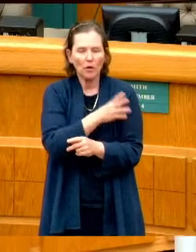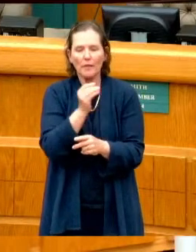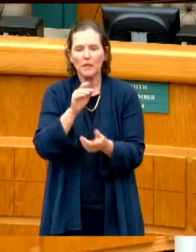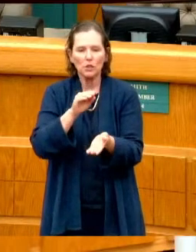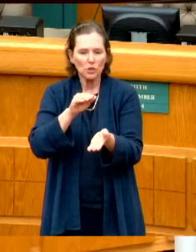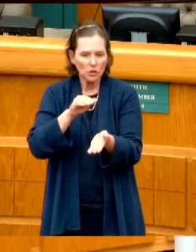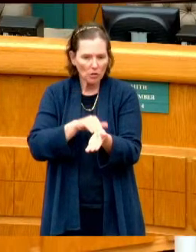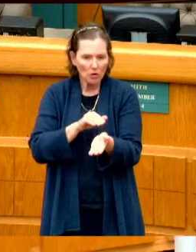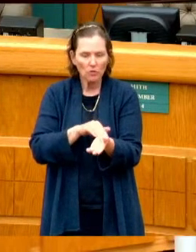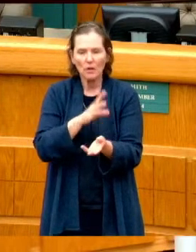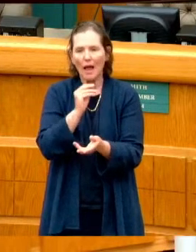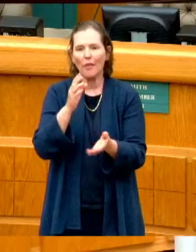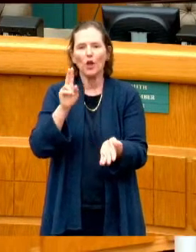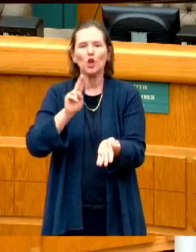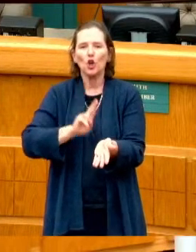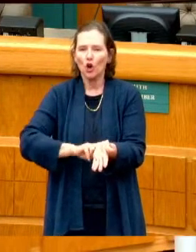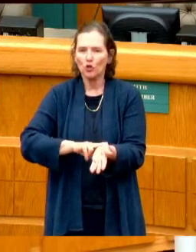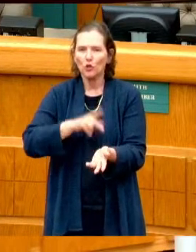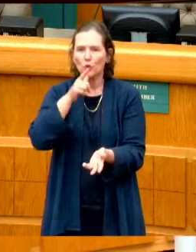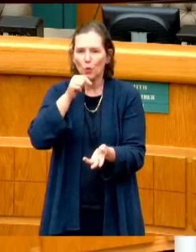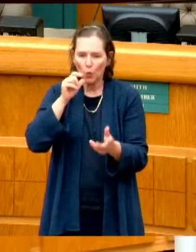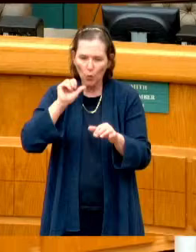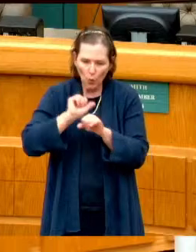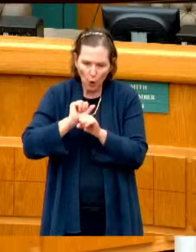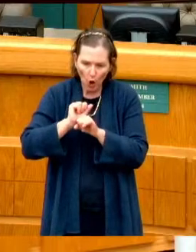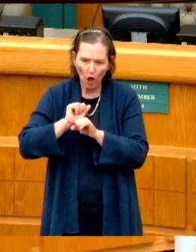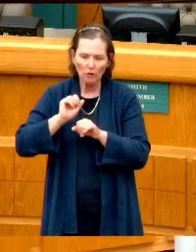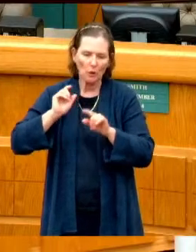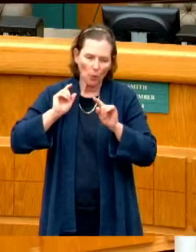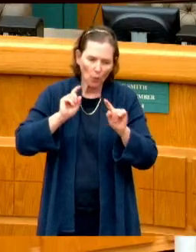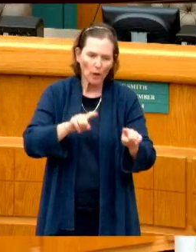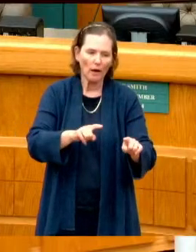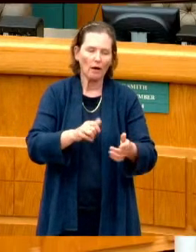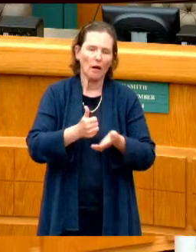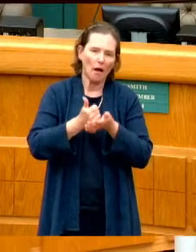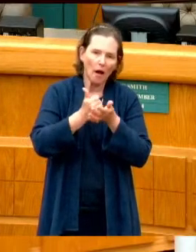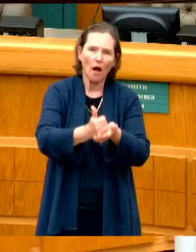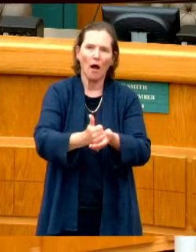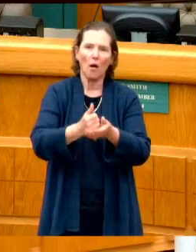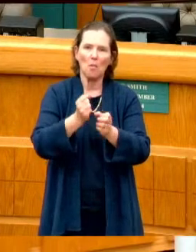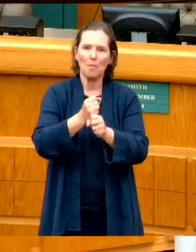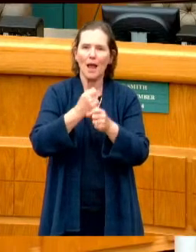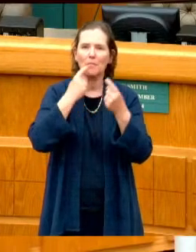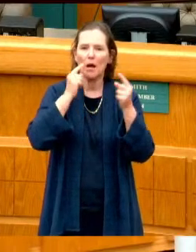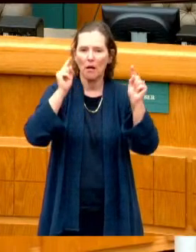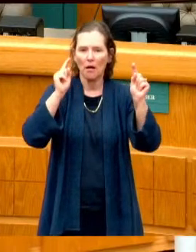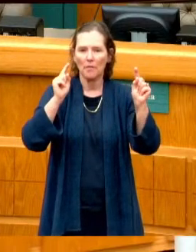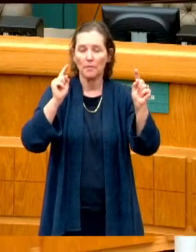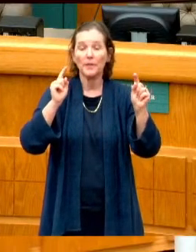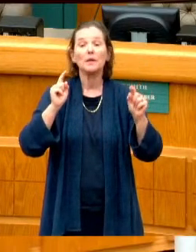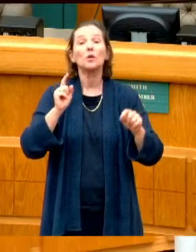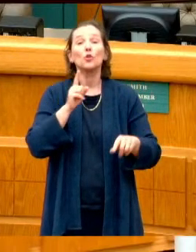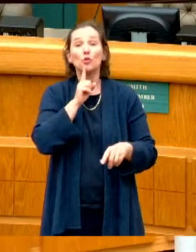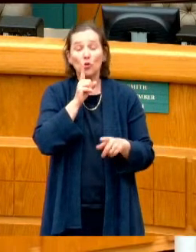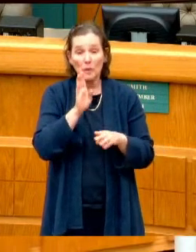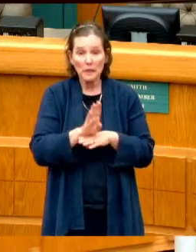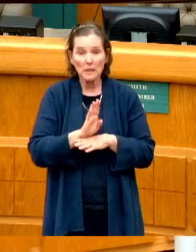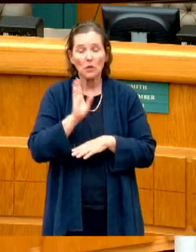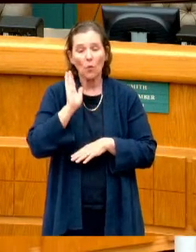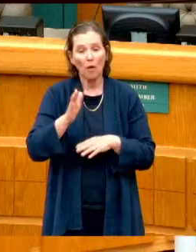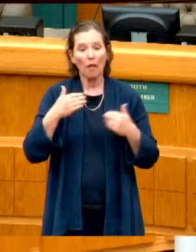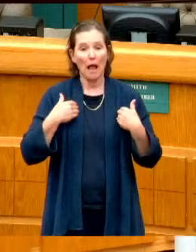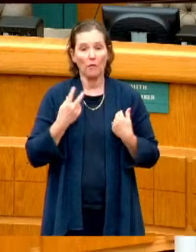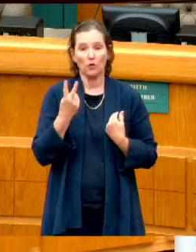continue to yield only positive results for our community. In fact, we will have 2 more clinics next week with Christi